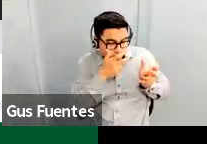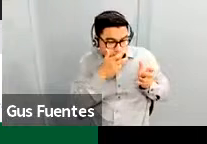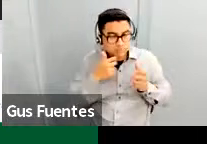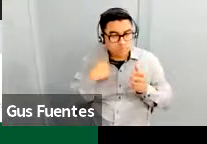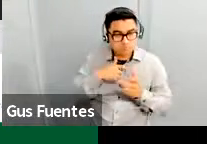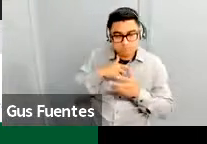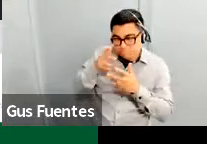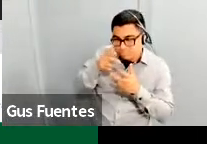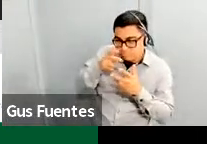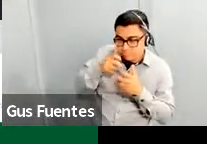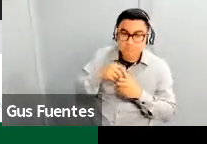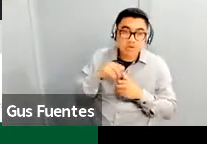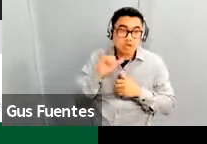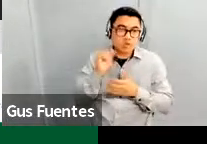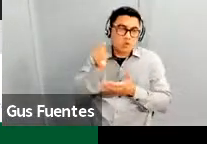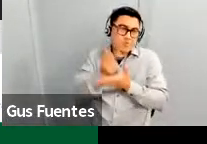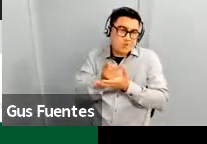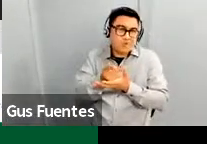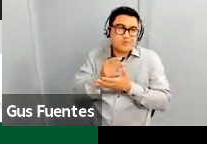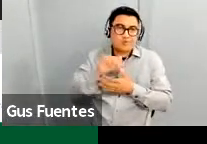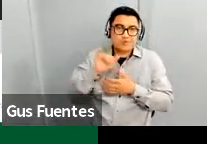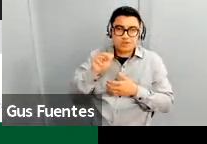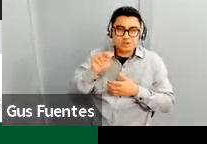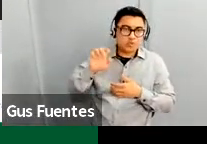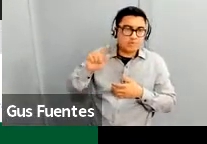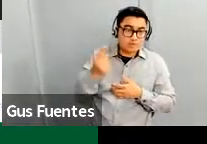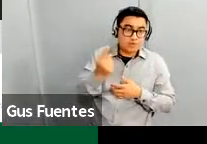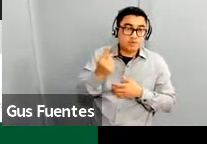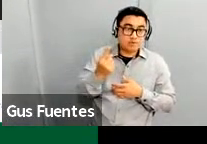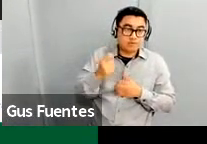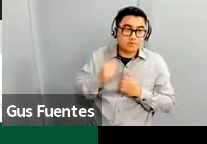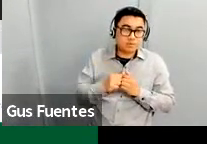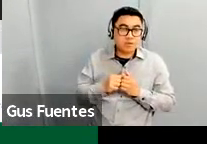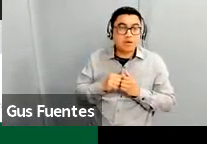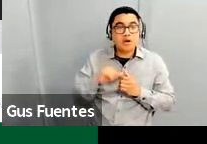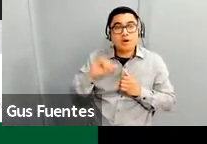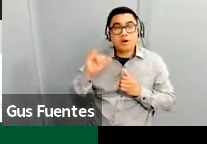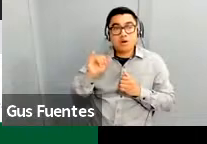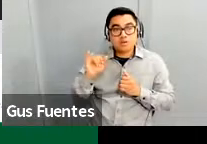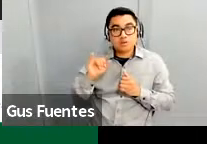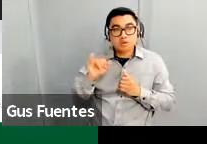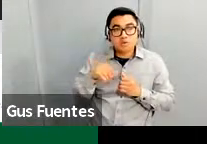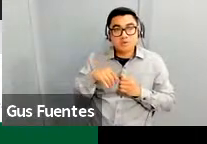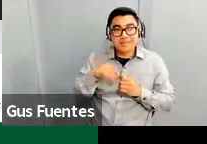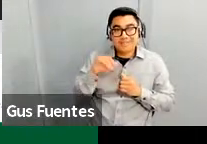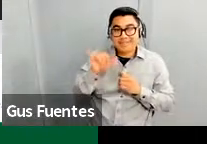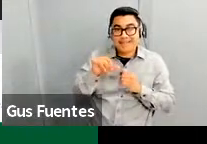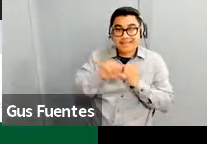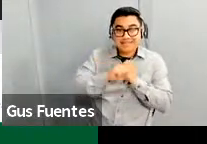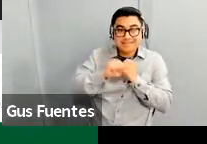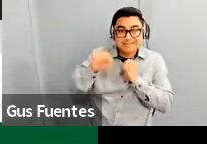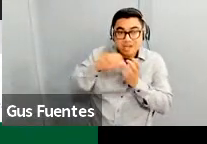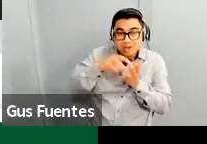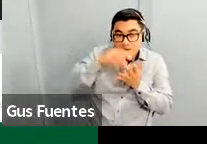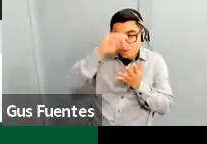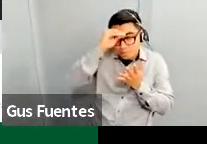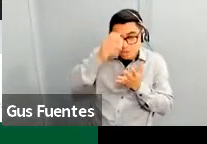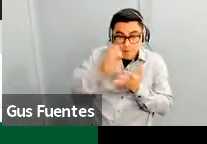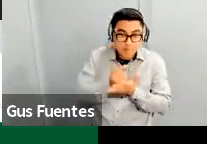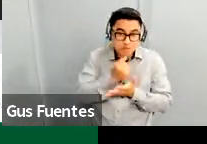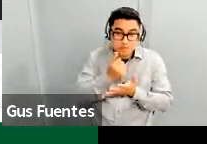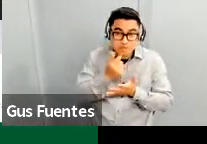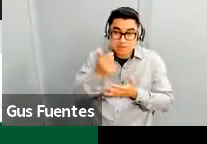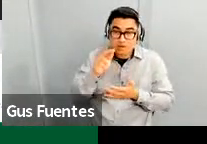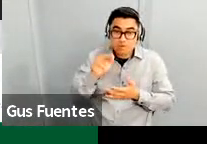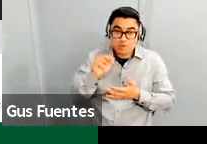then I already talked about the Extended Learning and Opportunity Grant stakeholder input. So the good news is